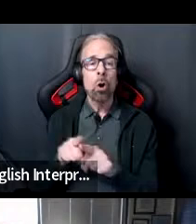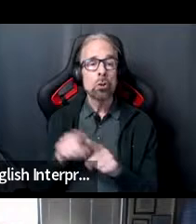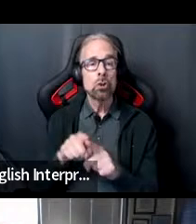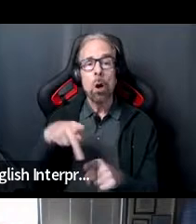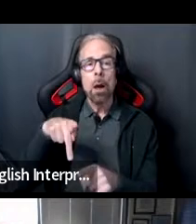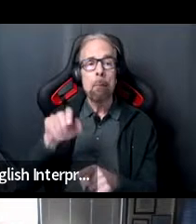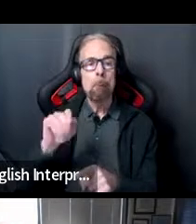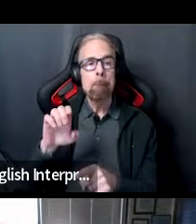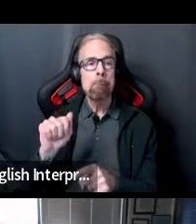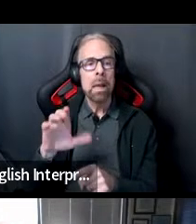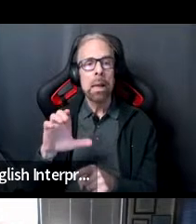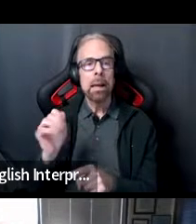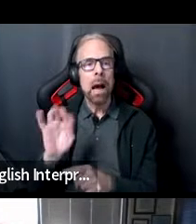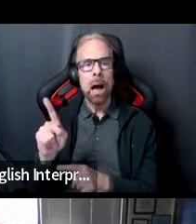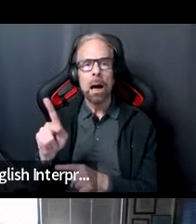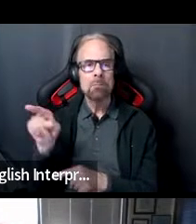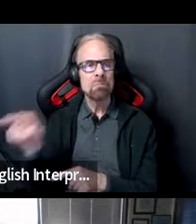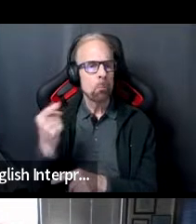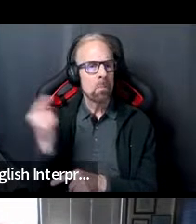pad see ew I've ever had.